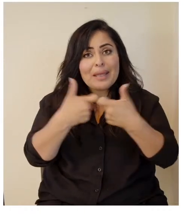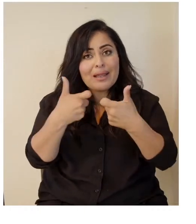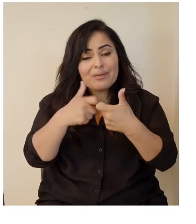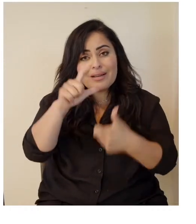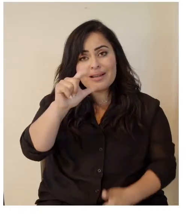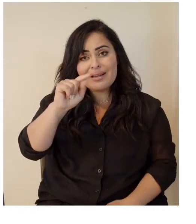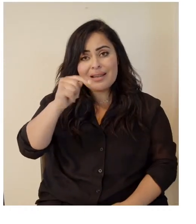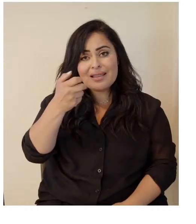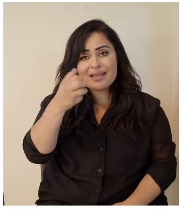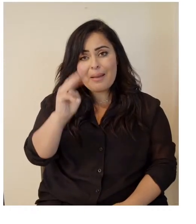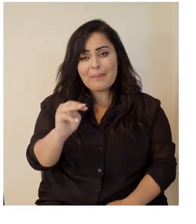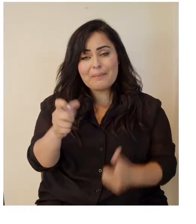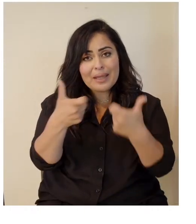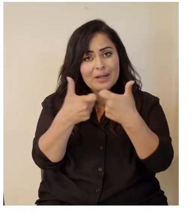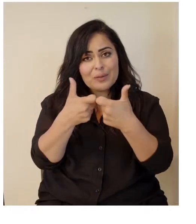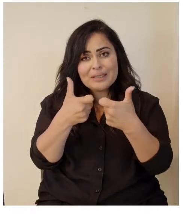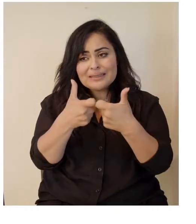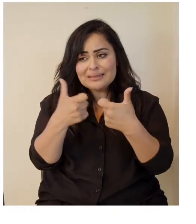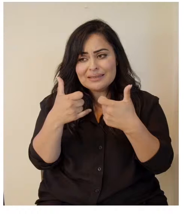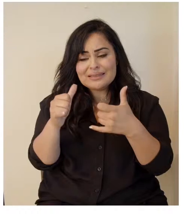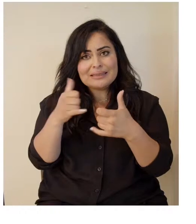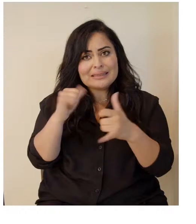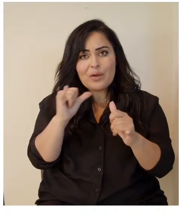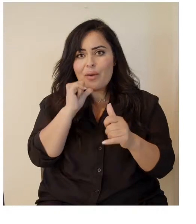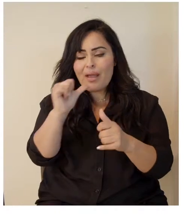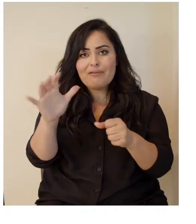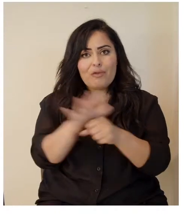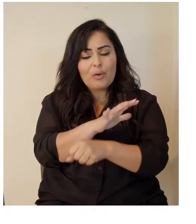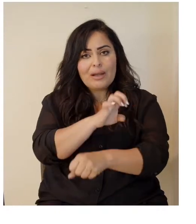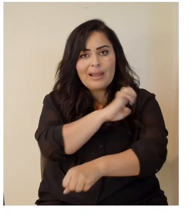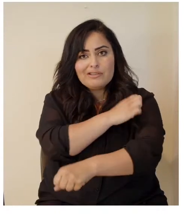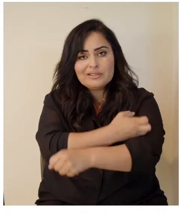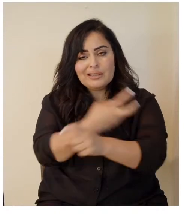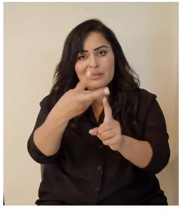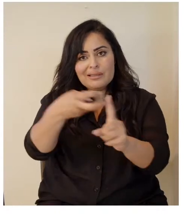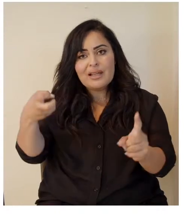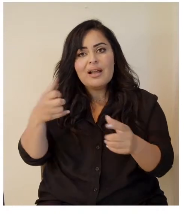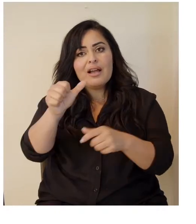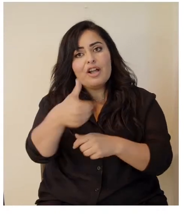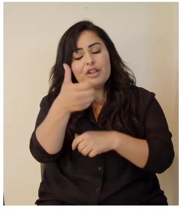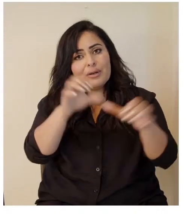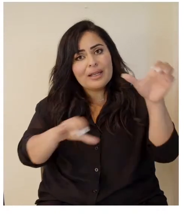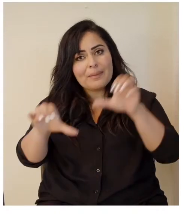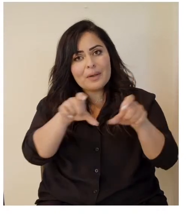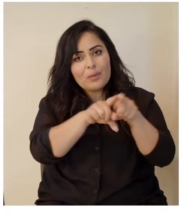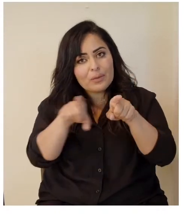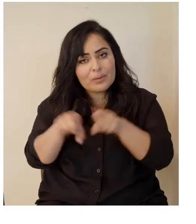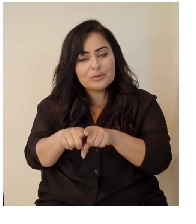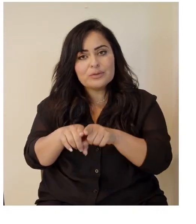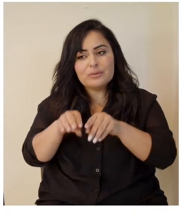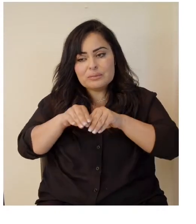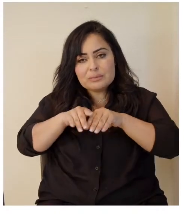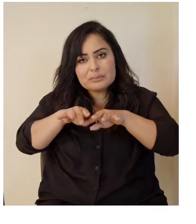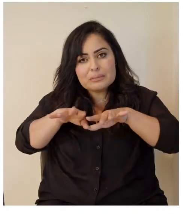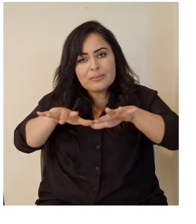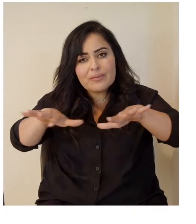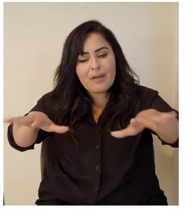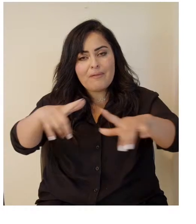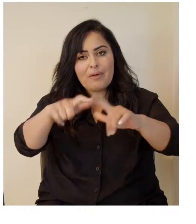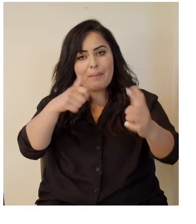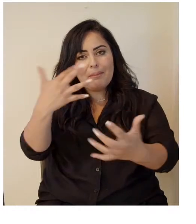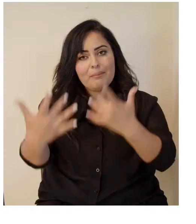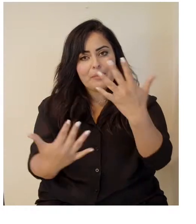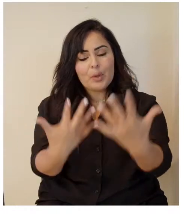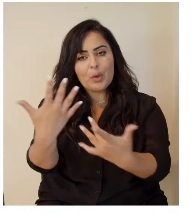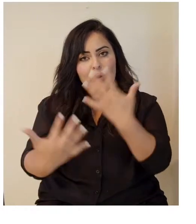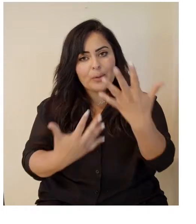that are not entirely de-energized, other kinds of chemicals that might have resulted from the burning of all the materials